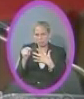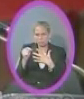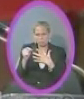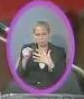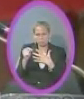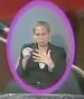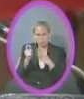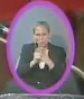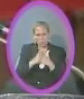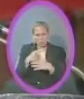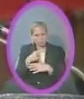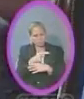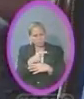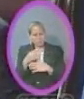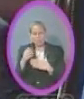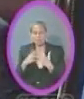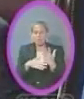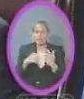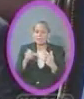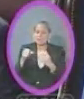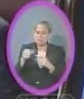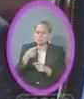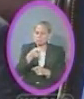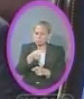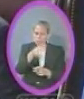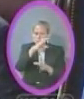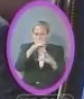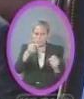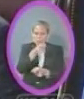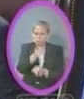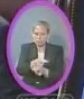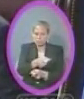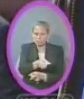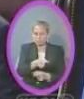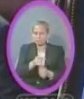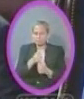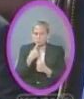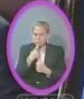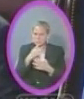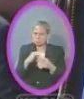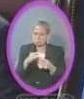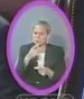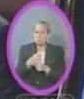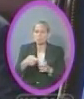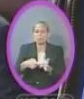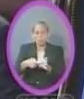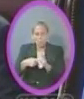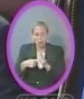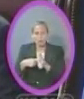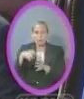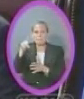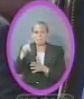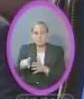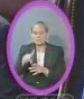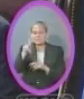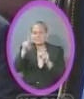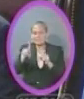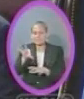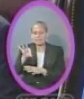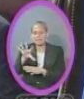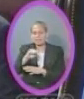I'm sorry, through the chair. Yes, the superintendent is absolutely correct. We are required to test 95%